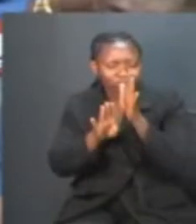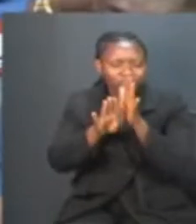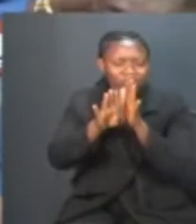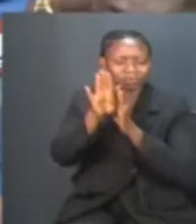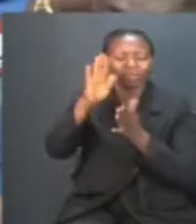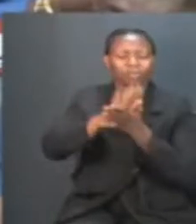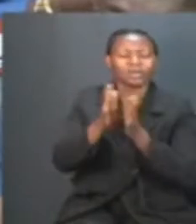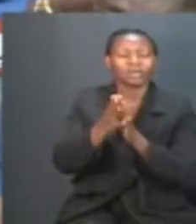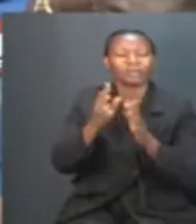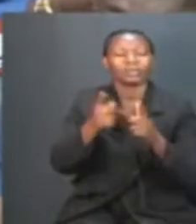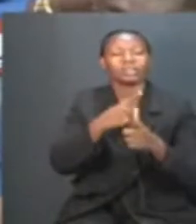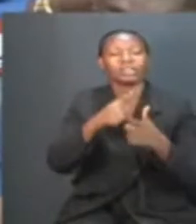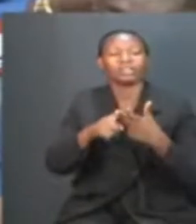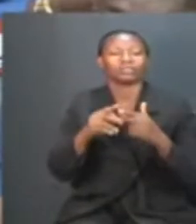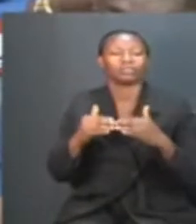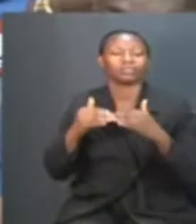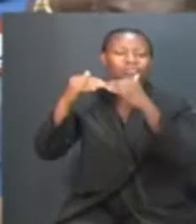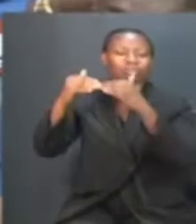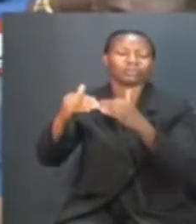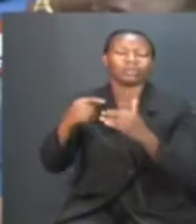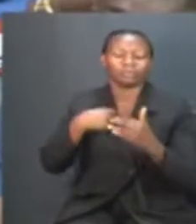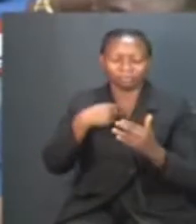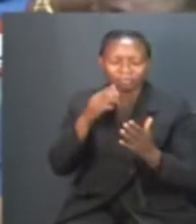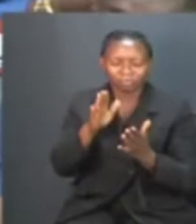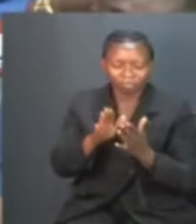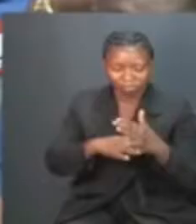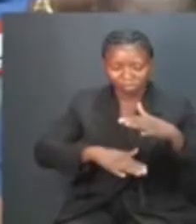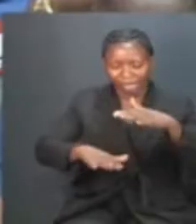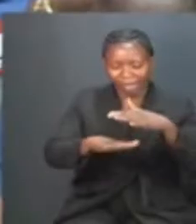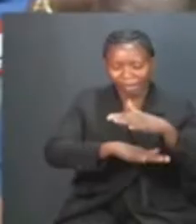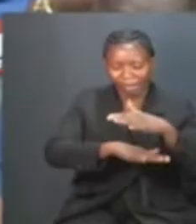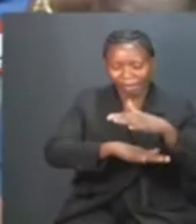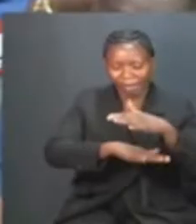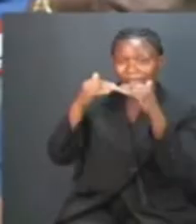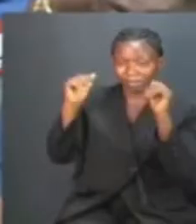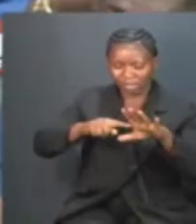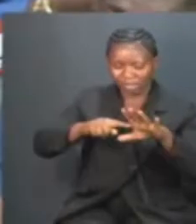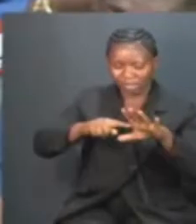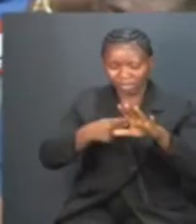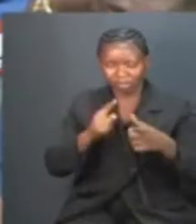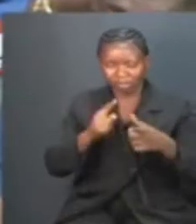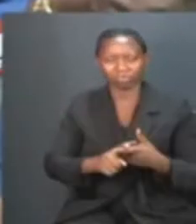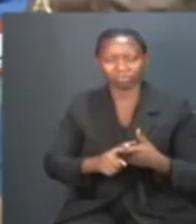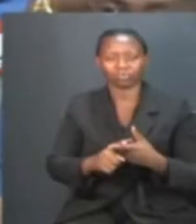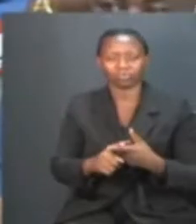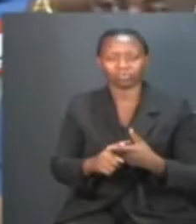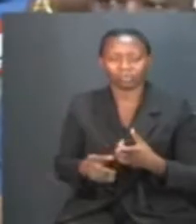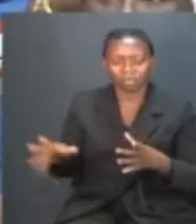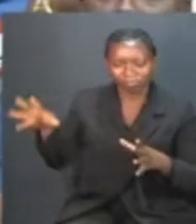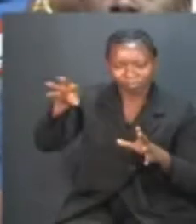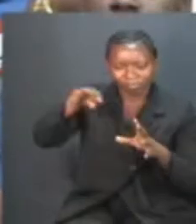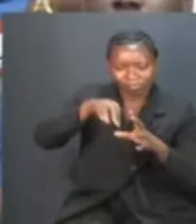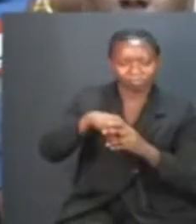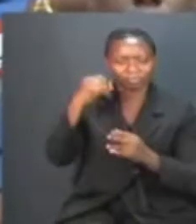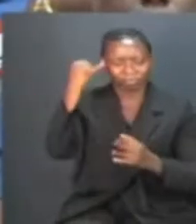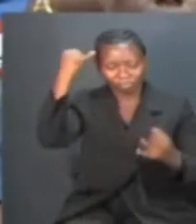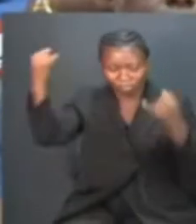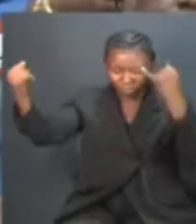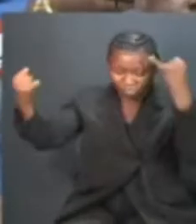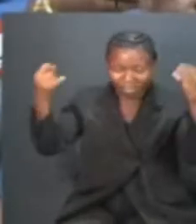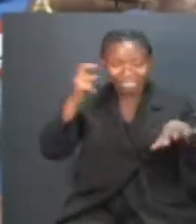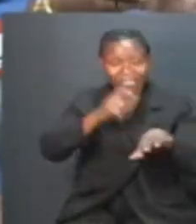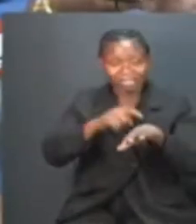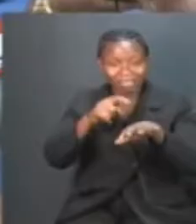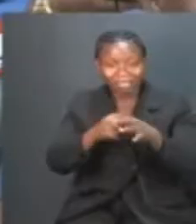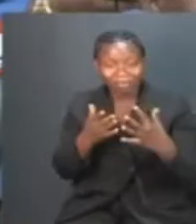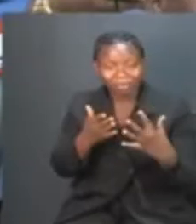the next step to take. And I believe that at the basic level, we can begin to fine-tune some of these ideas, and by the time that they get to